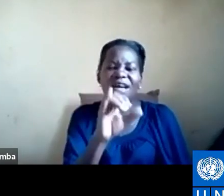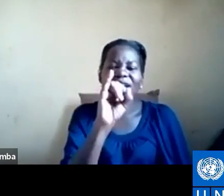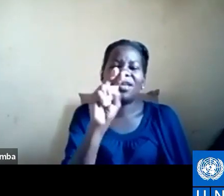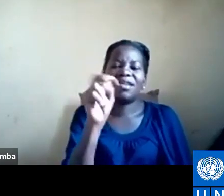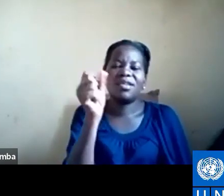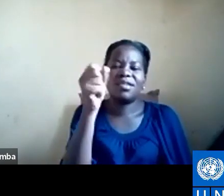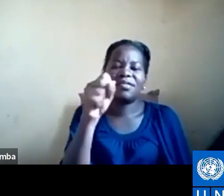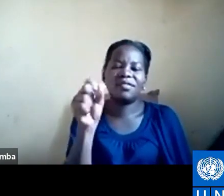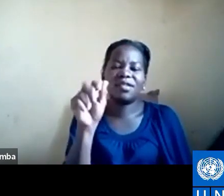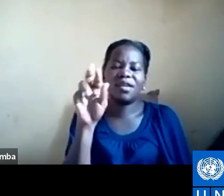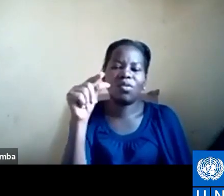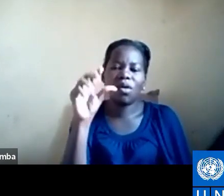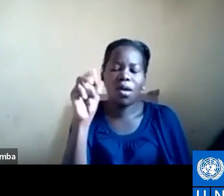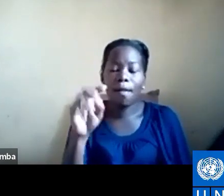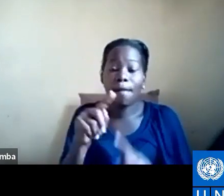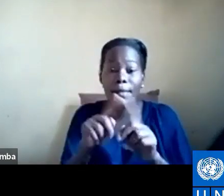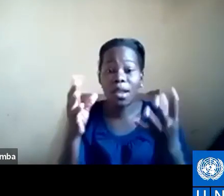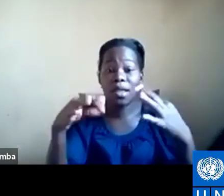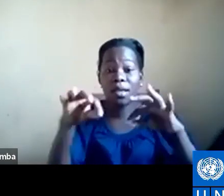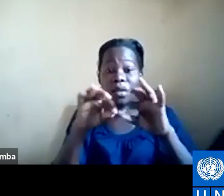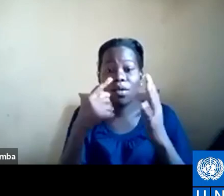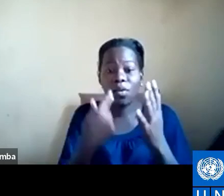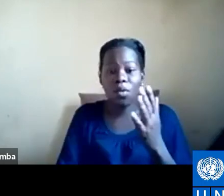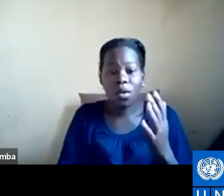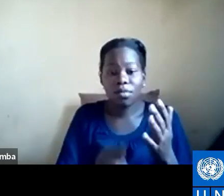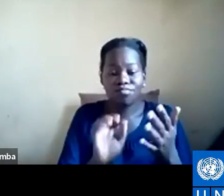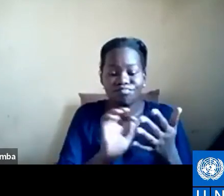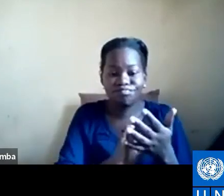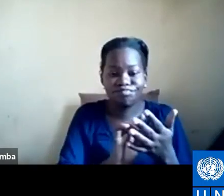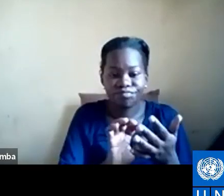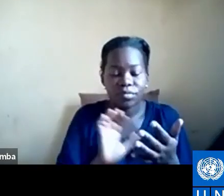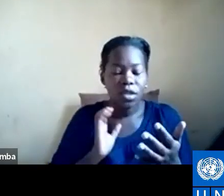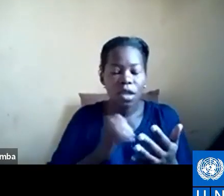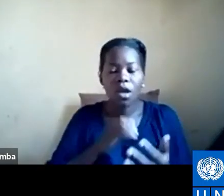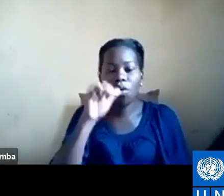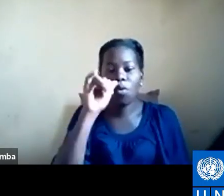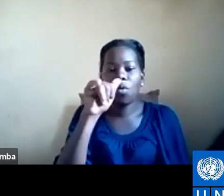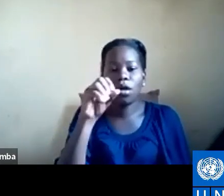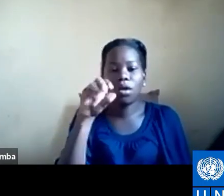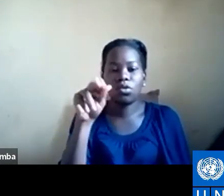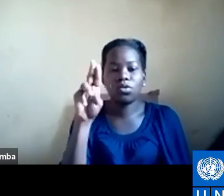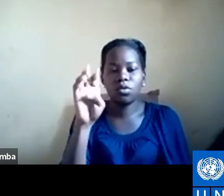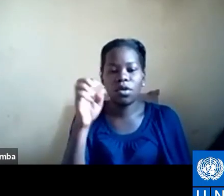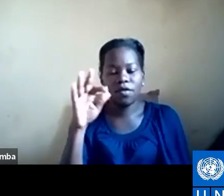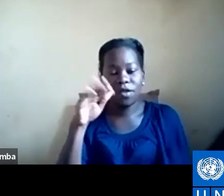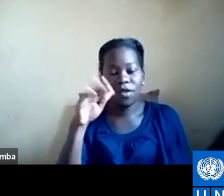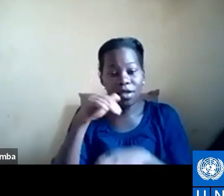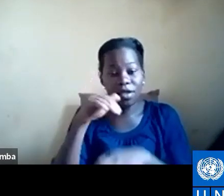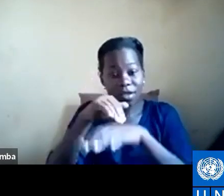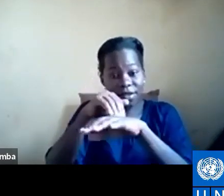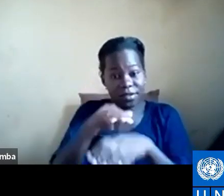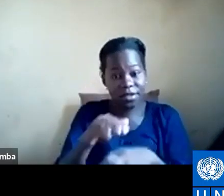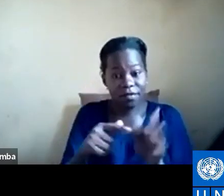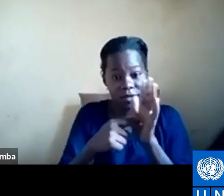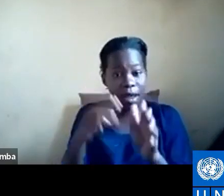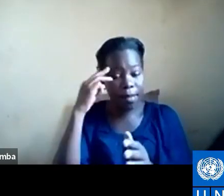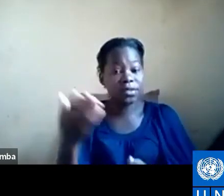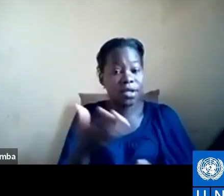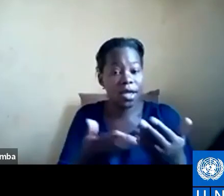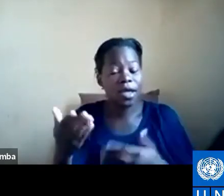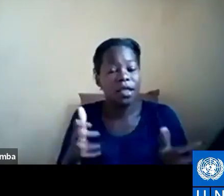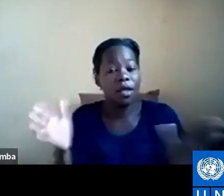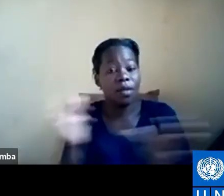subscribe to our YouTube channel so that as we send more content, especially in the masterclass sessions, that you're not left out. And if there's any